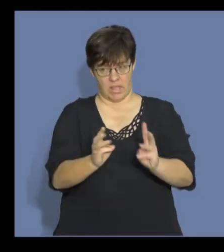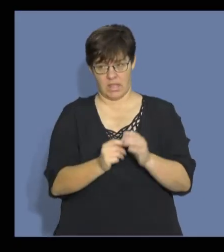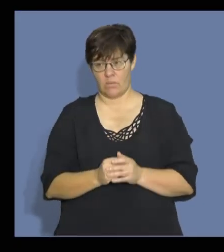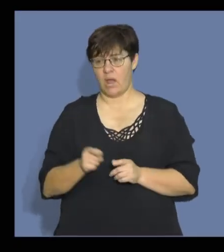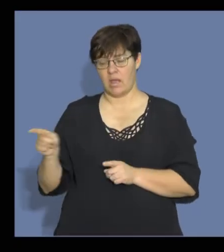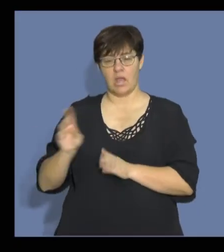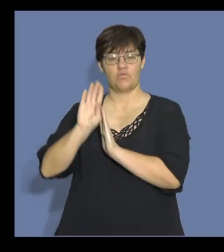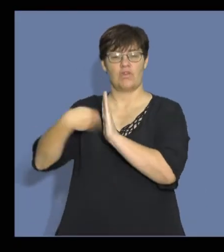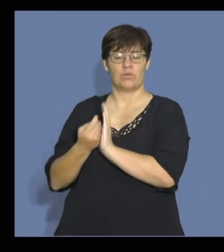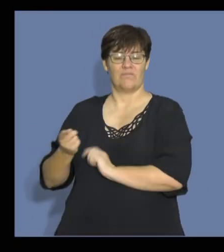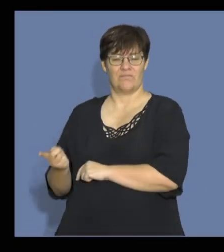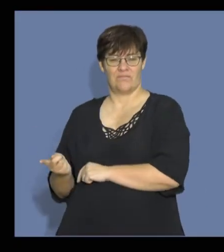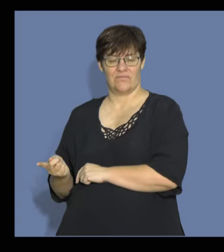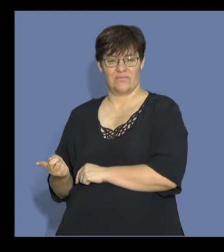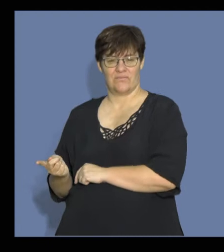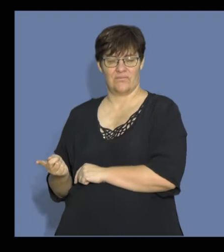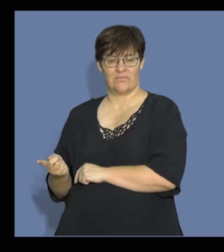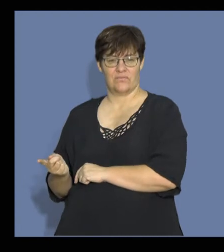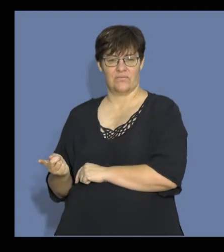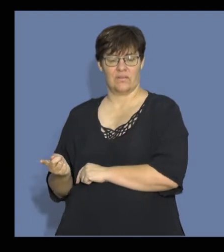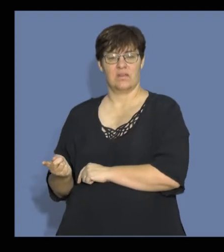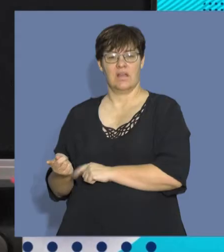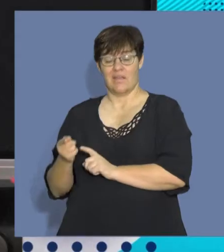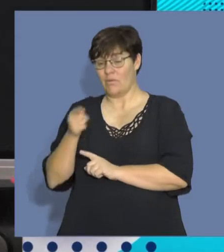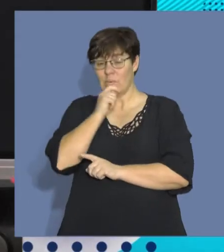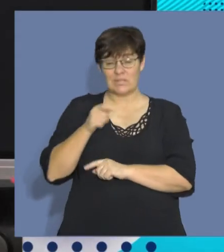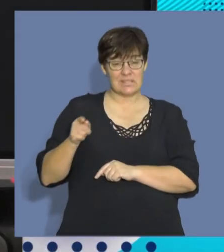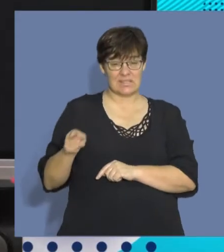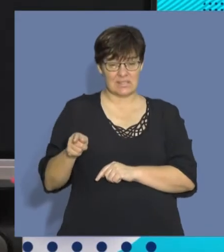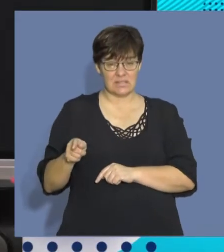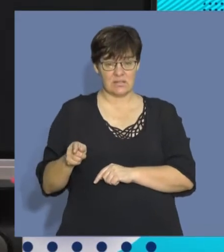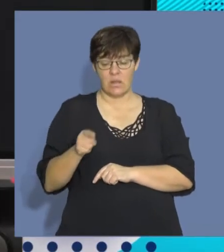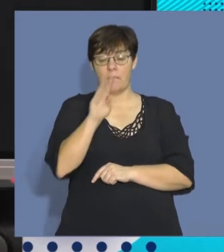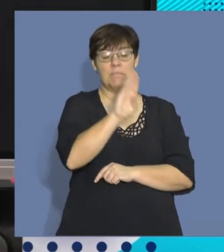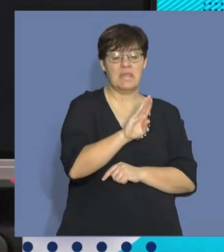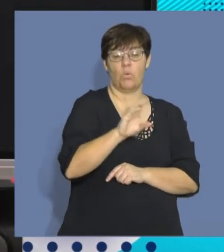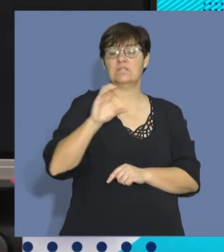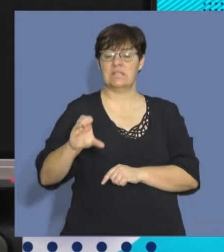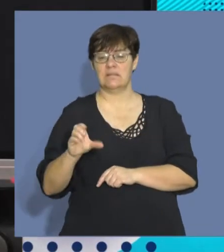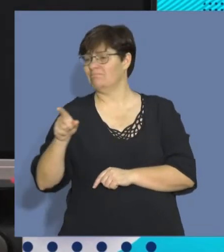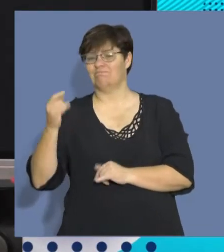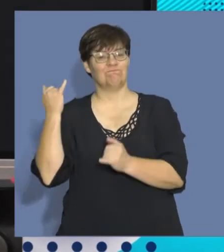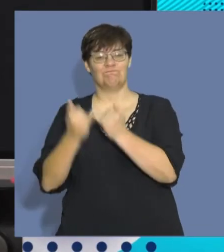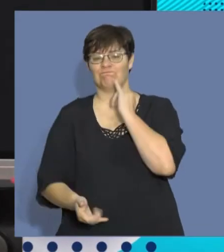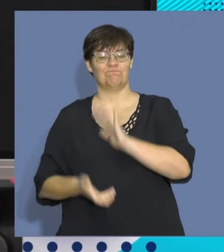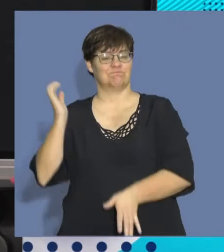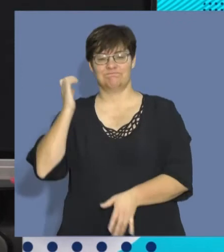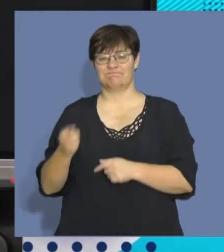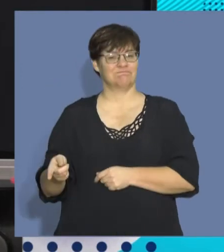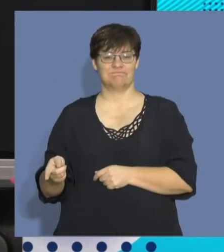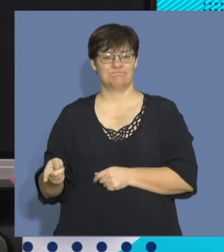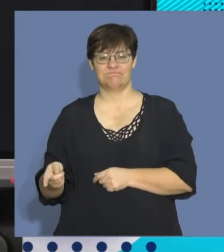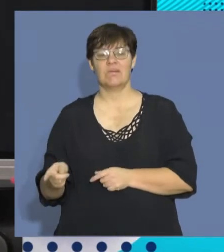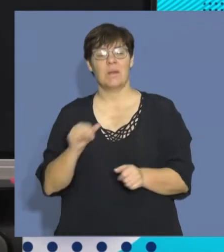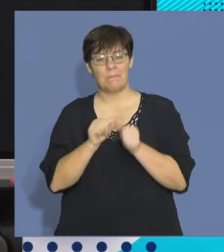form is rounded off. And when we move forward, when we use this in question B or question C, and we use the rounded off